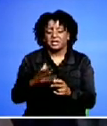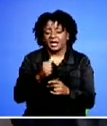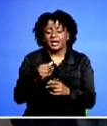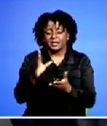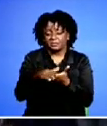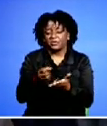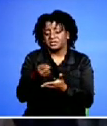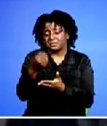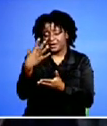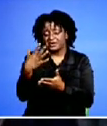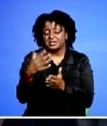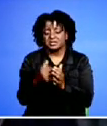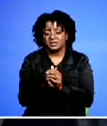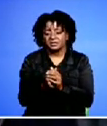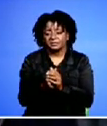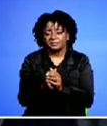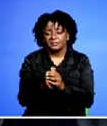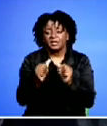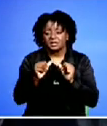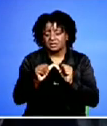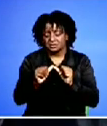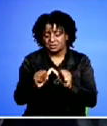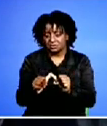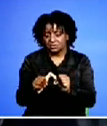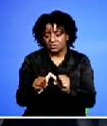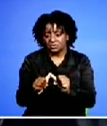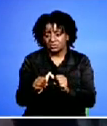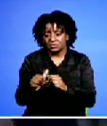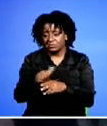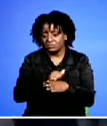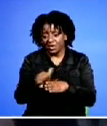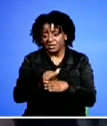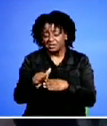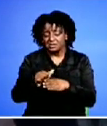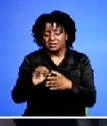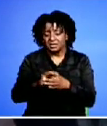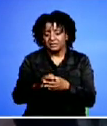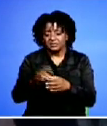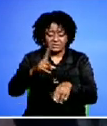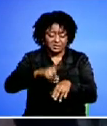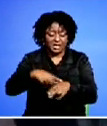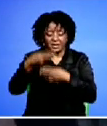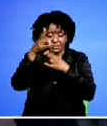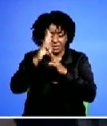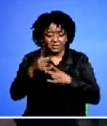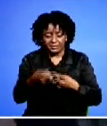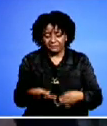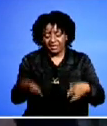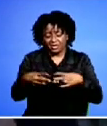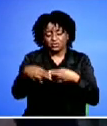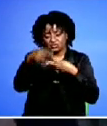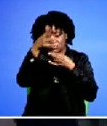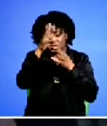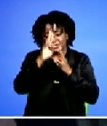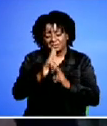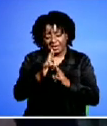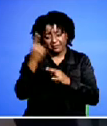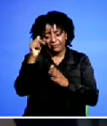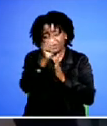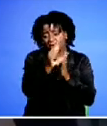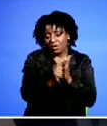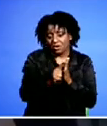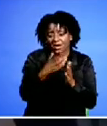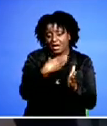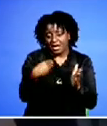The continued and relentless practice of these time-honored values of respect for law and